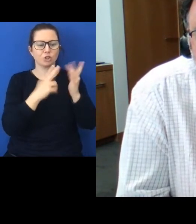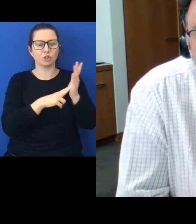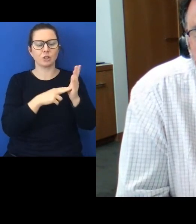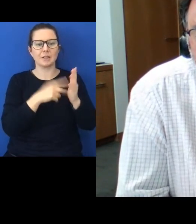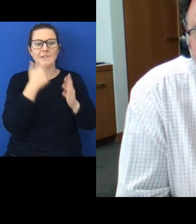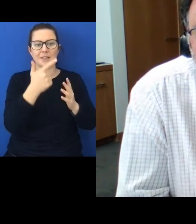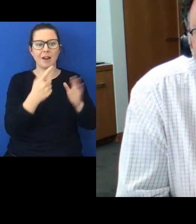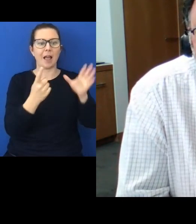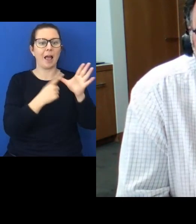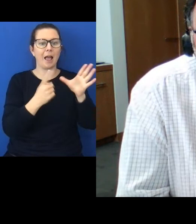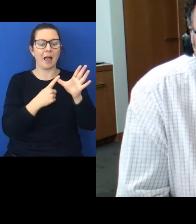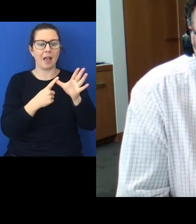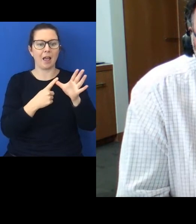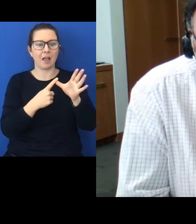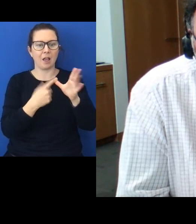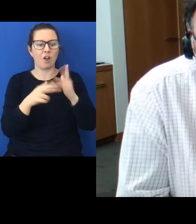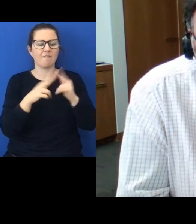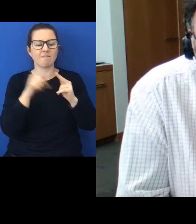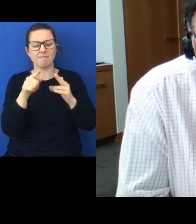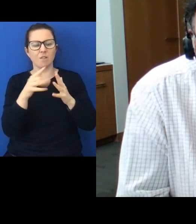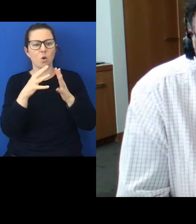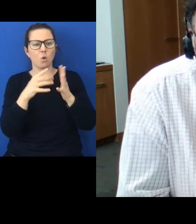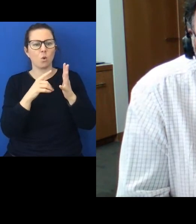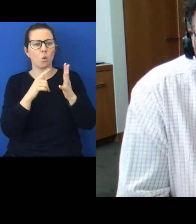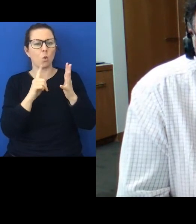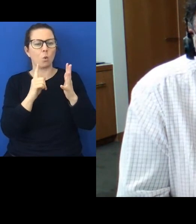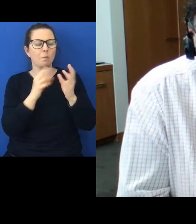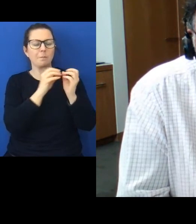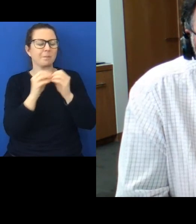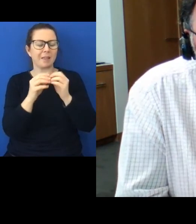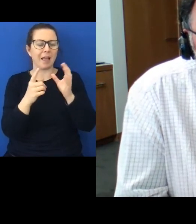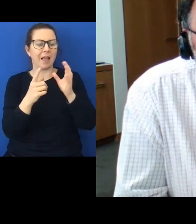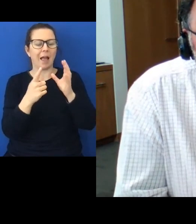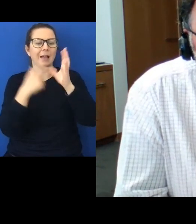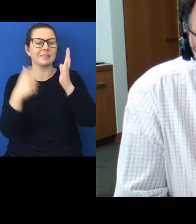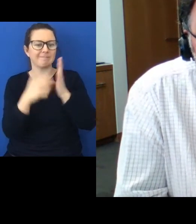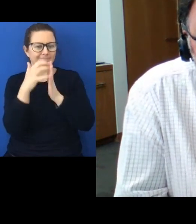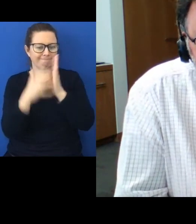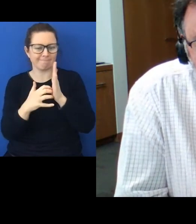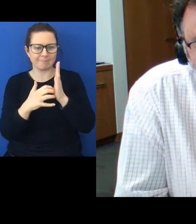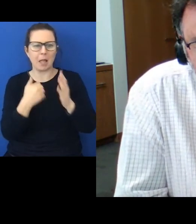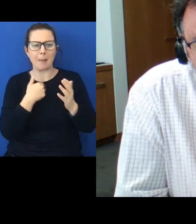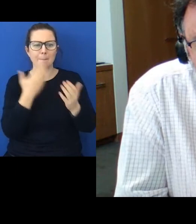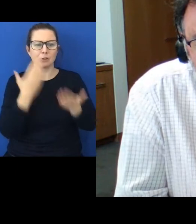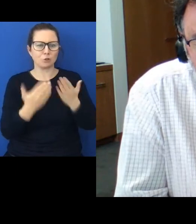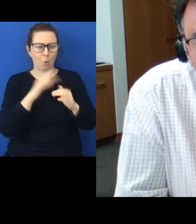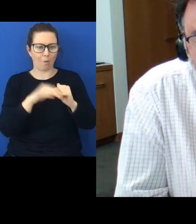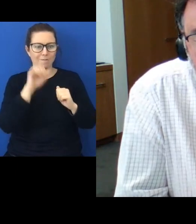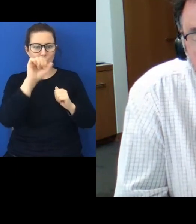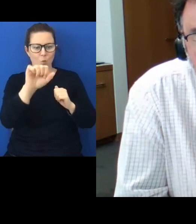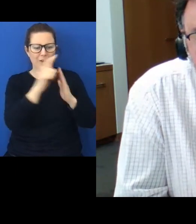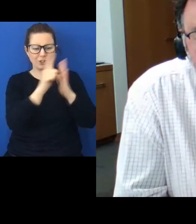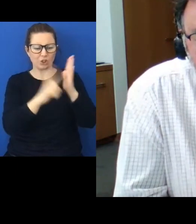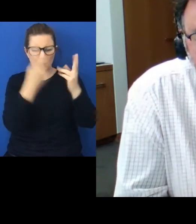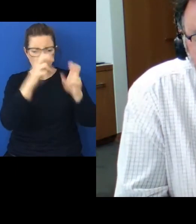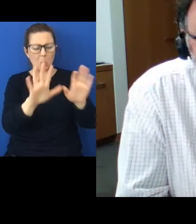of the Oranga Tamariki Act now the Oranga Tamariki Act is the I'm not sure what your legislation is called but